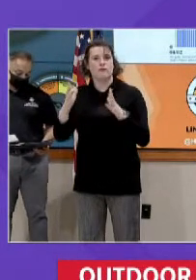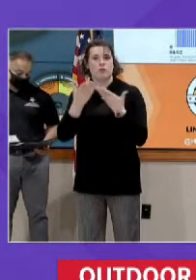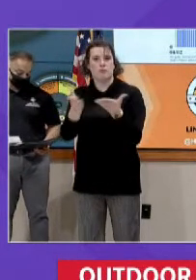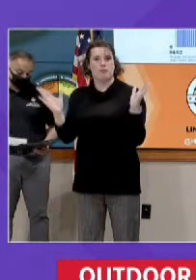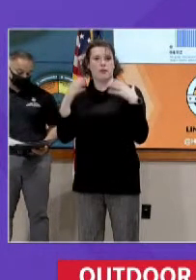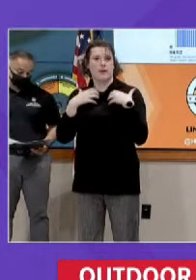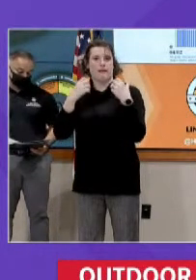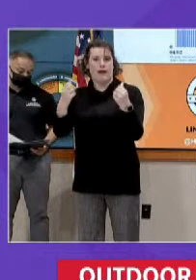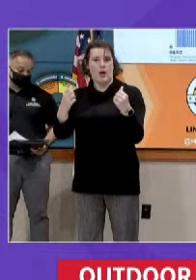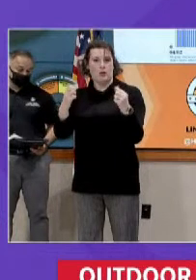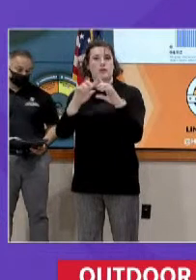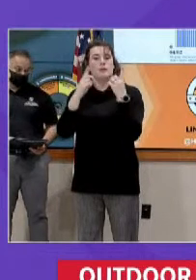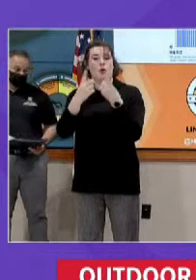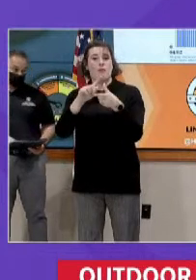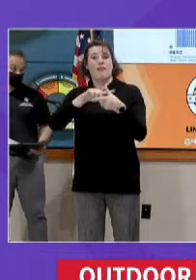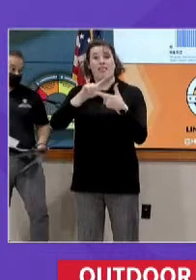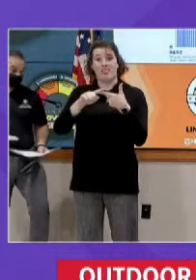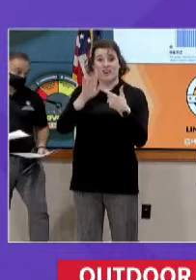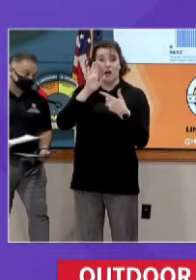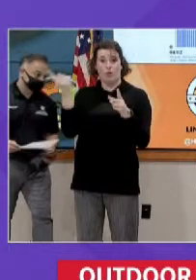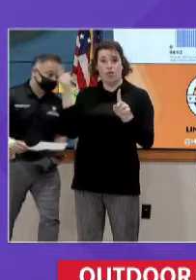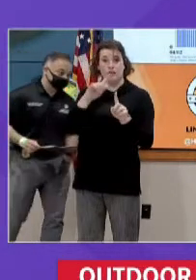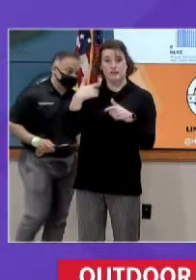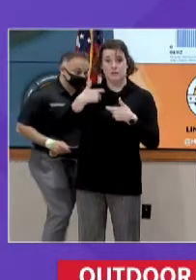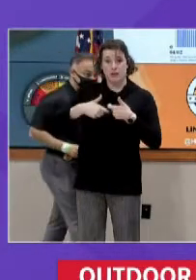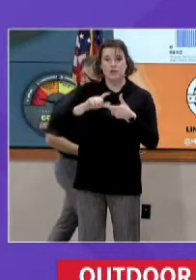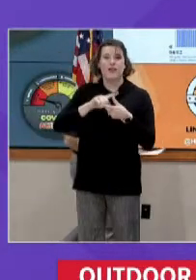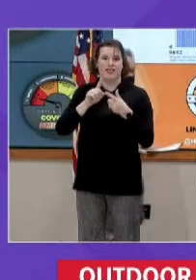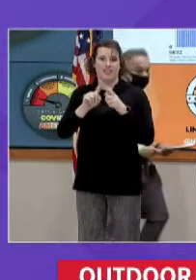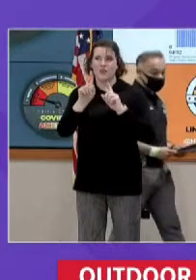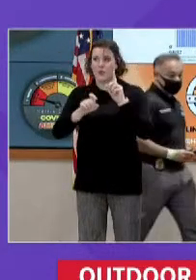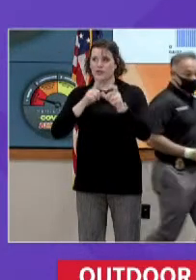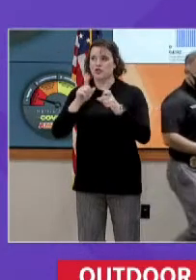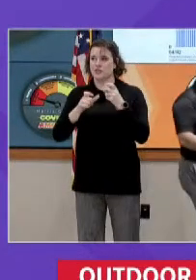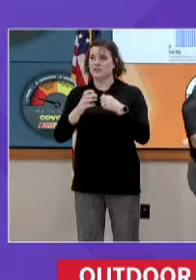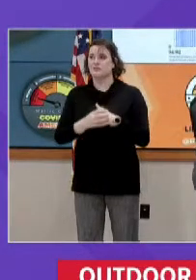repeat my remarks in Spanish, and we'll take questions. Dr. Shah.